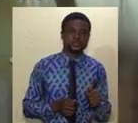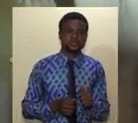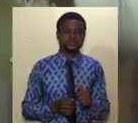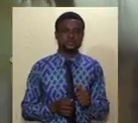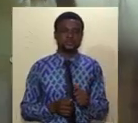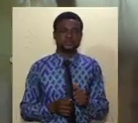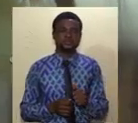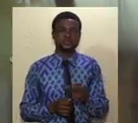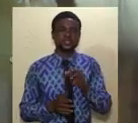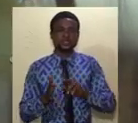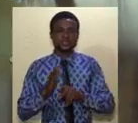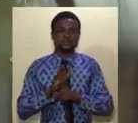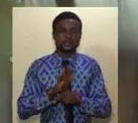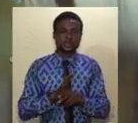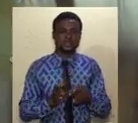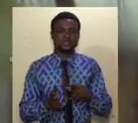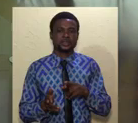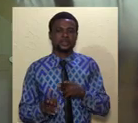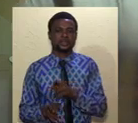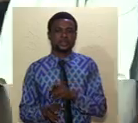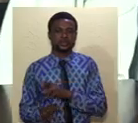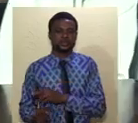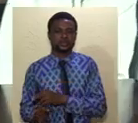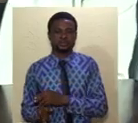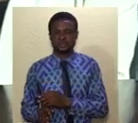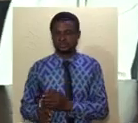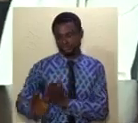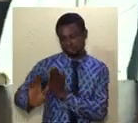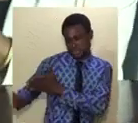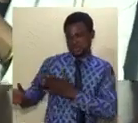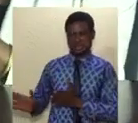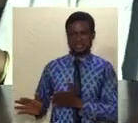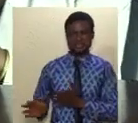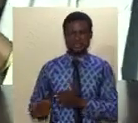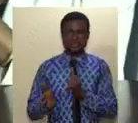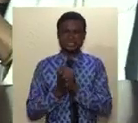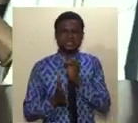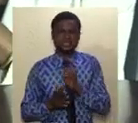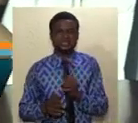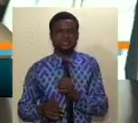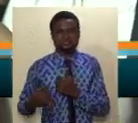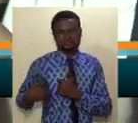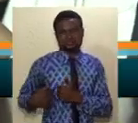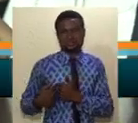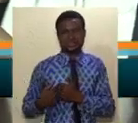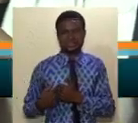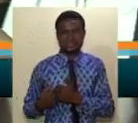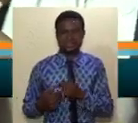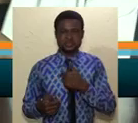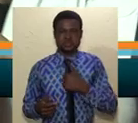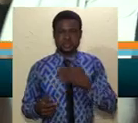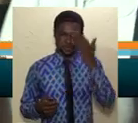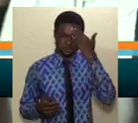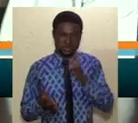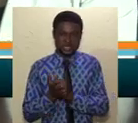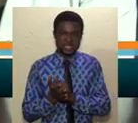the primary role. What of neglect? Neglect is actually at the heart of child abuse. We know that